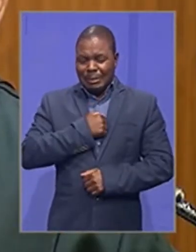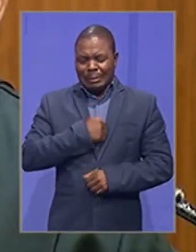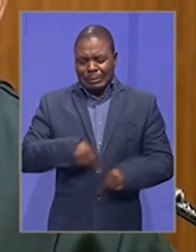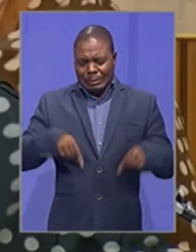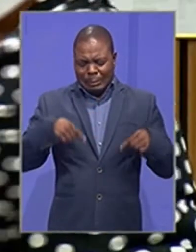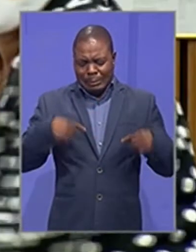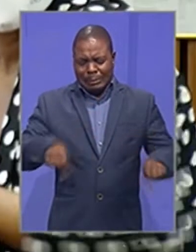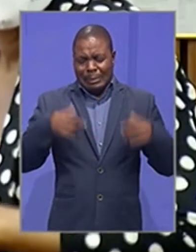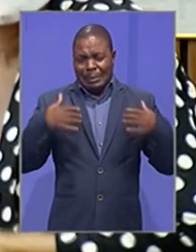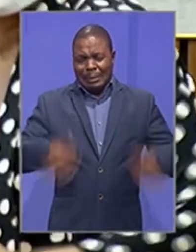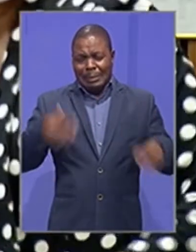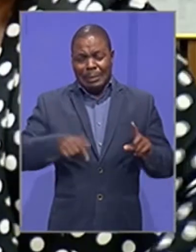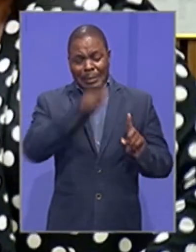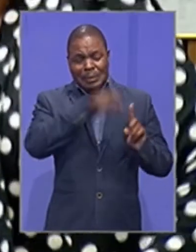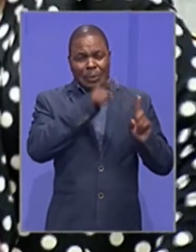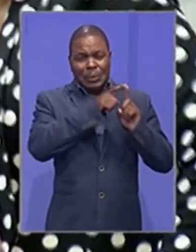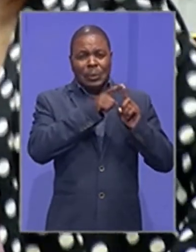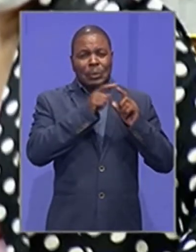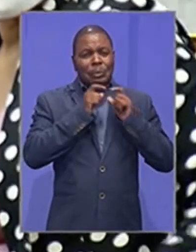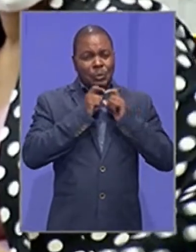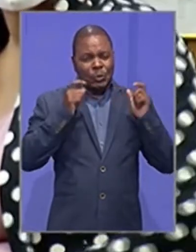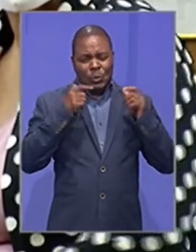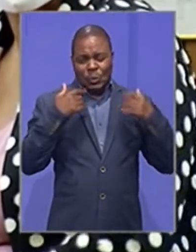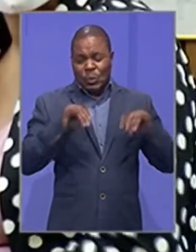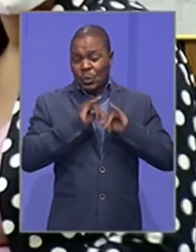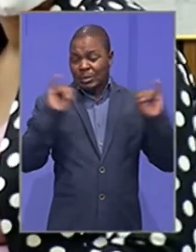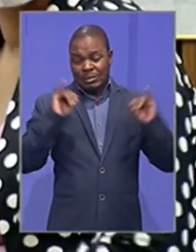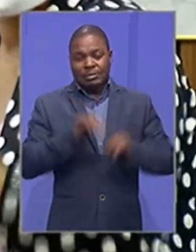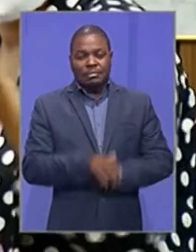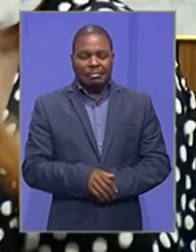wamthaba pastor haholo.